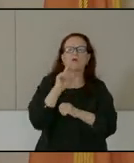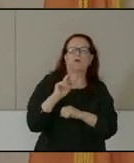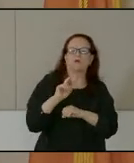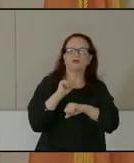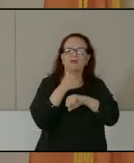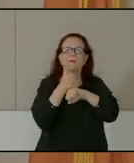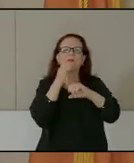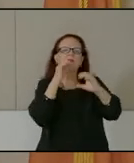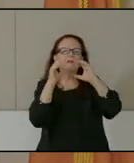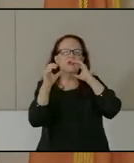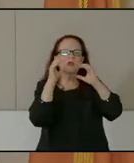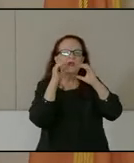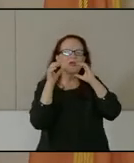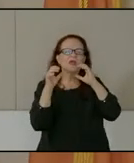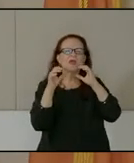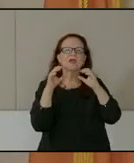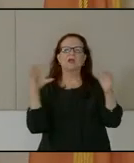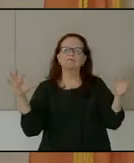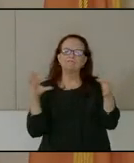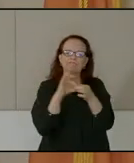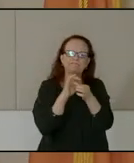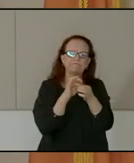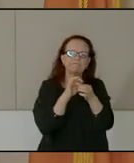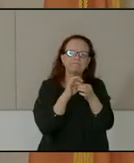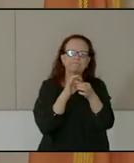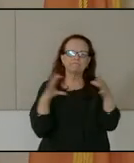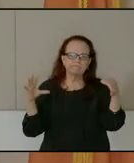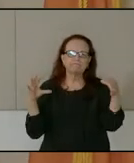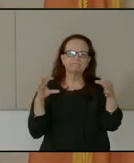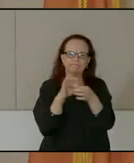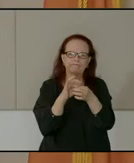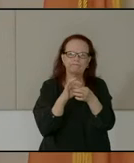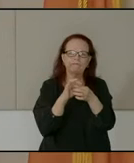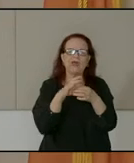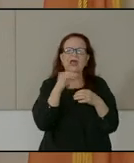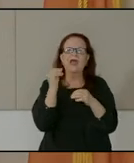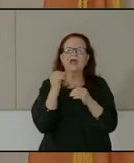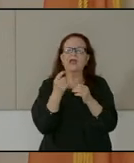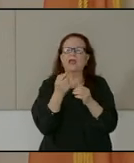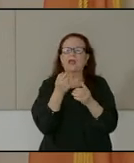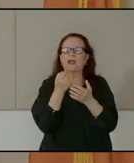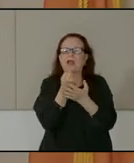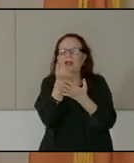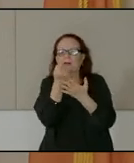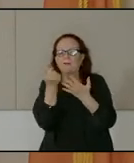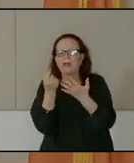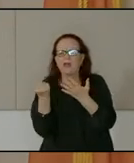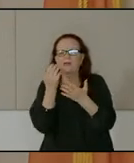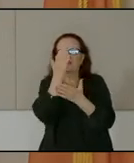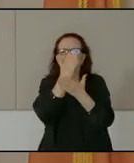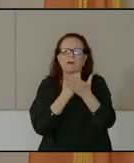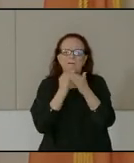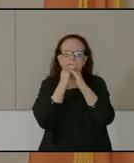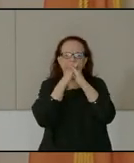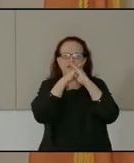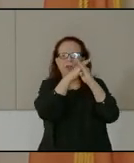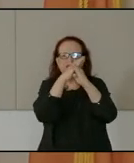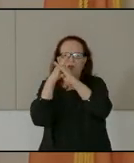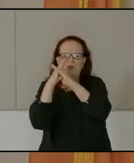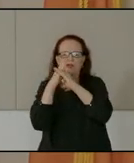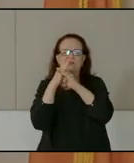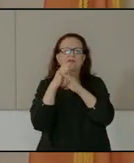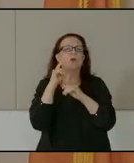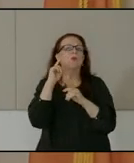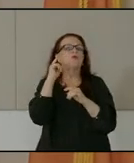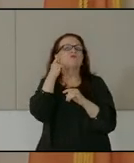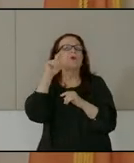communications, bridge gaps, and eliminate some of the barriers refugees and immigrants face when